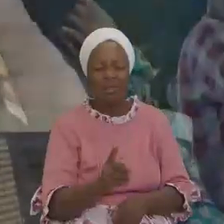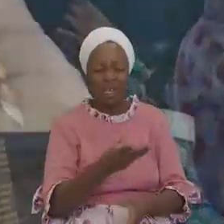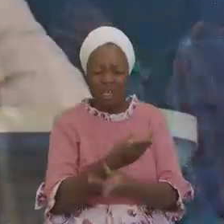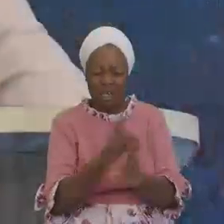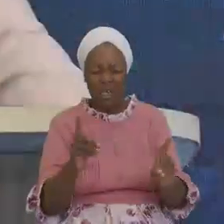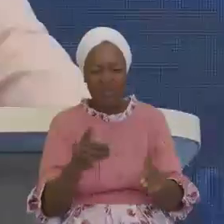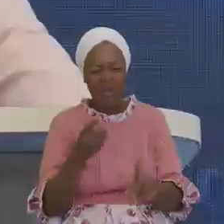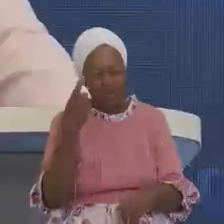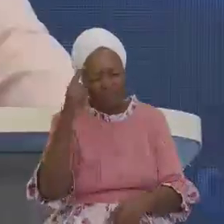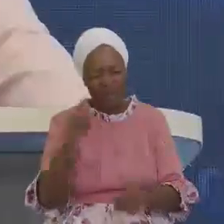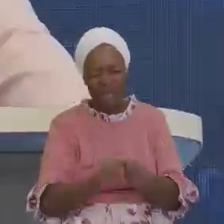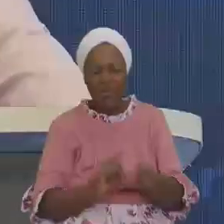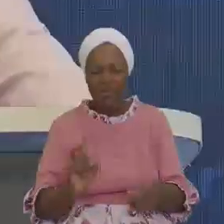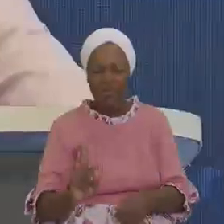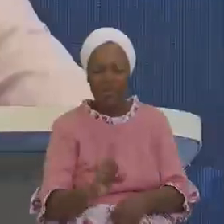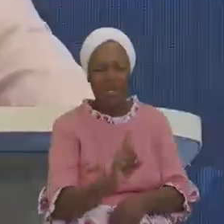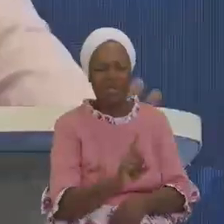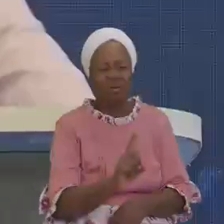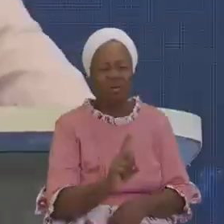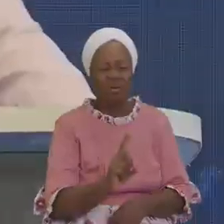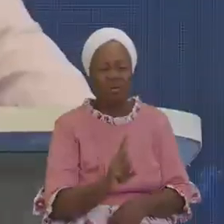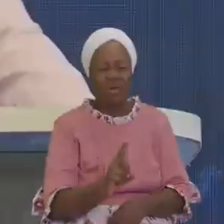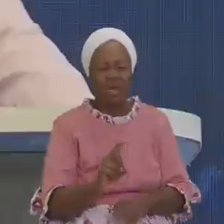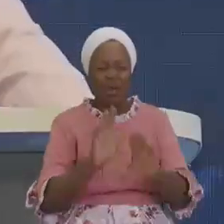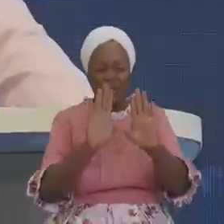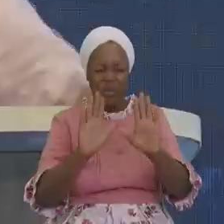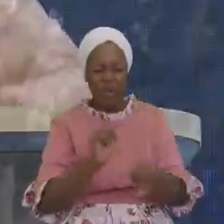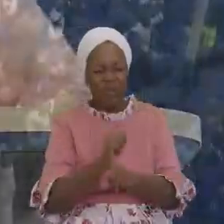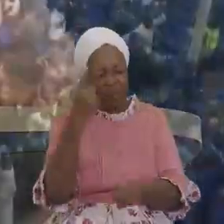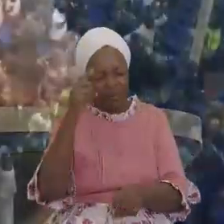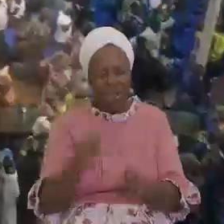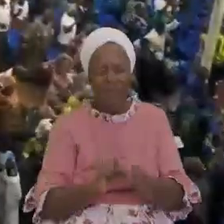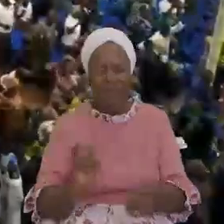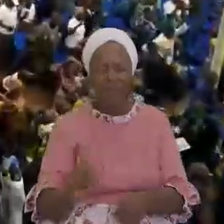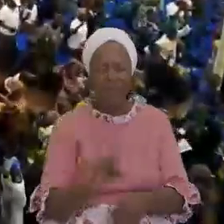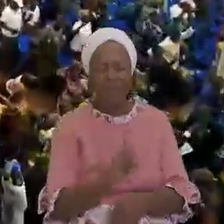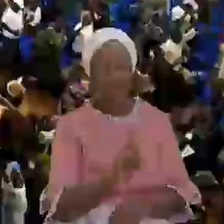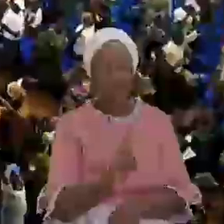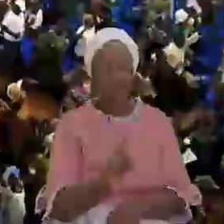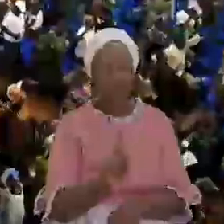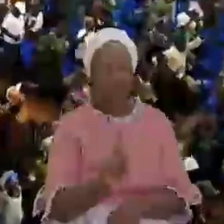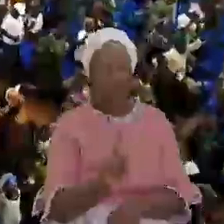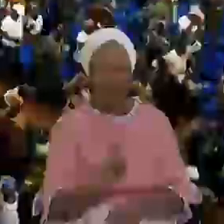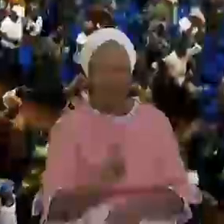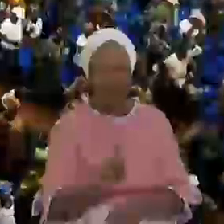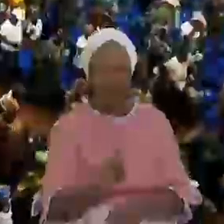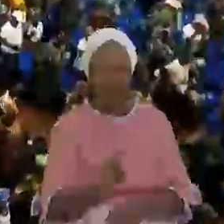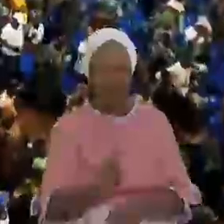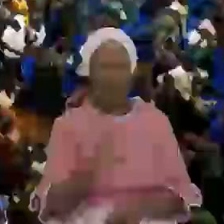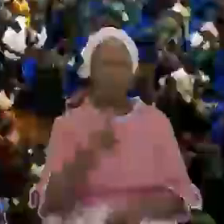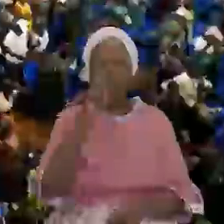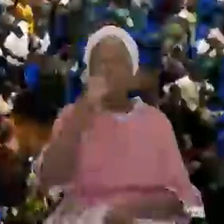Deliverance for everyone. Miracles for everyone. You're a faithful